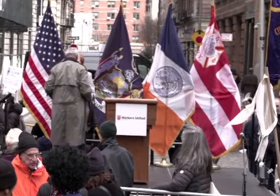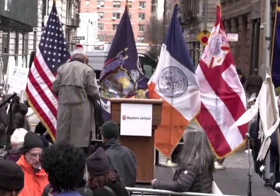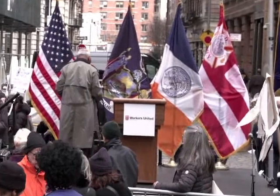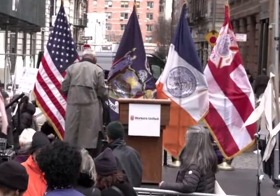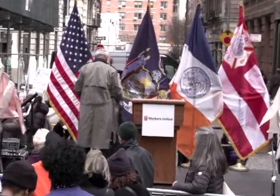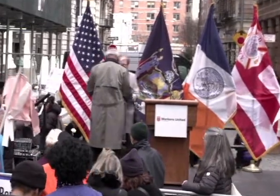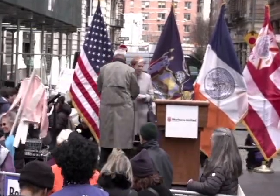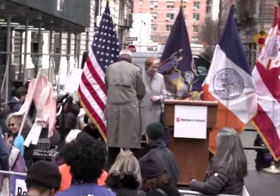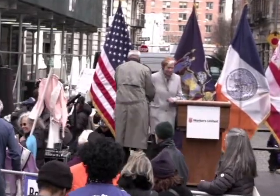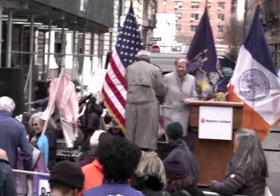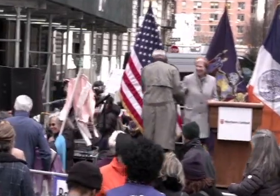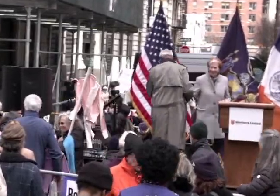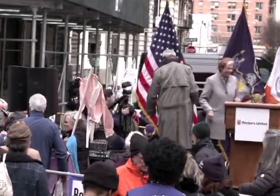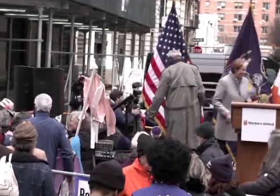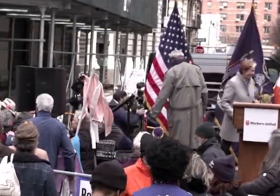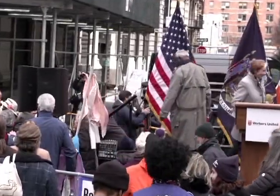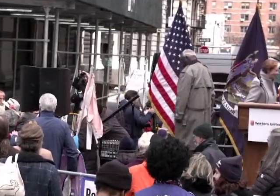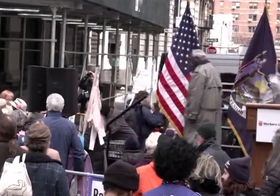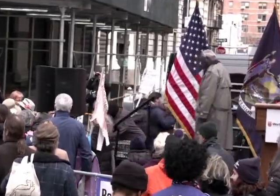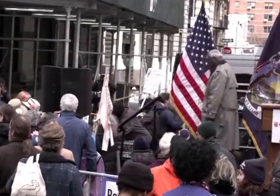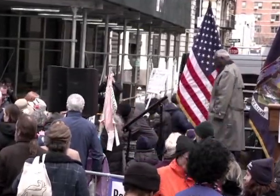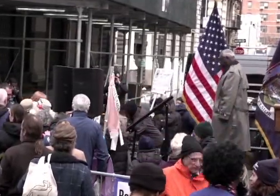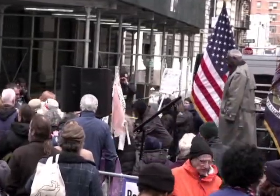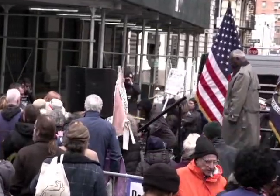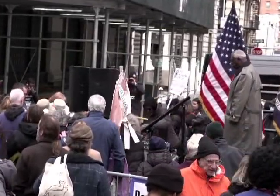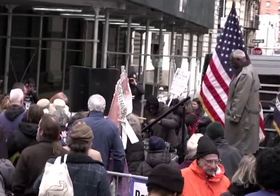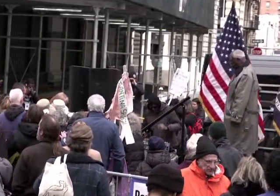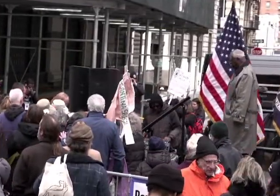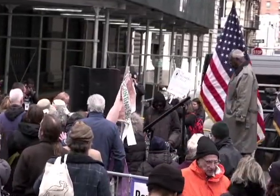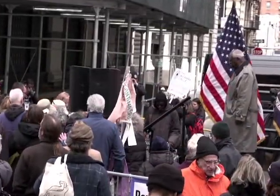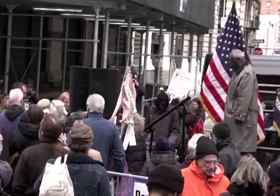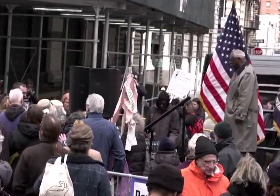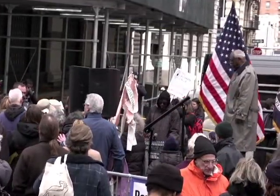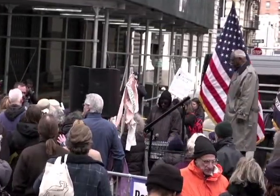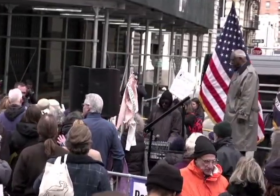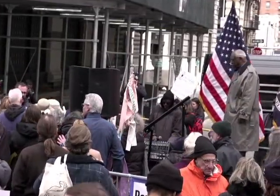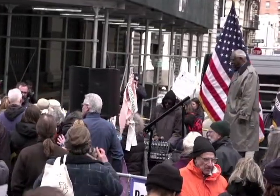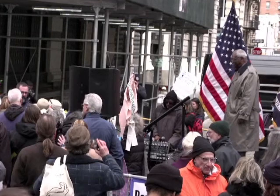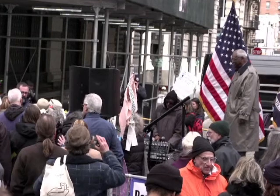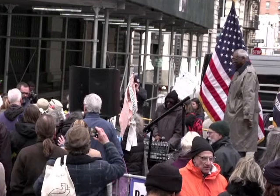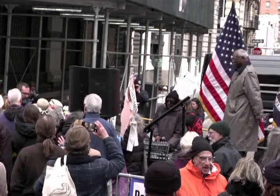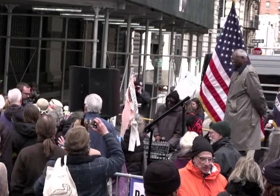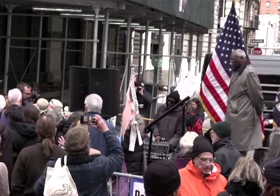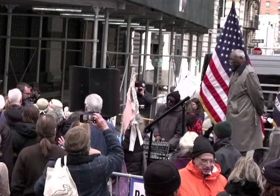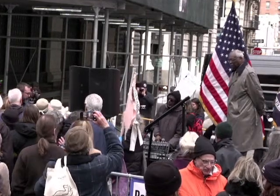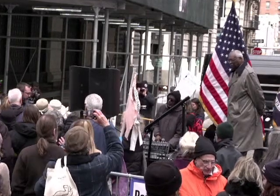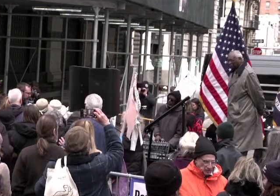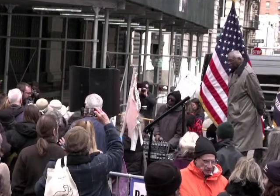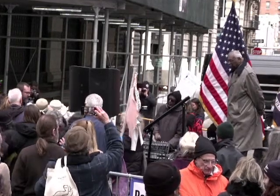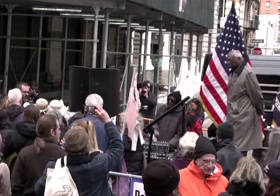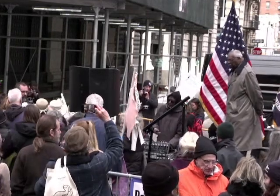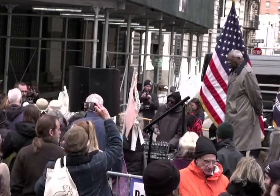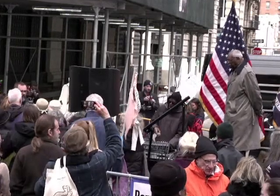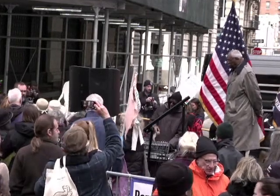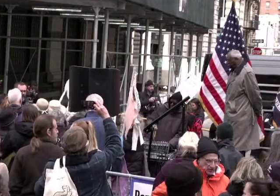Sam Leher, 19. Max Leher, 18.